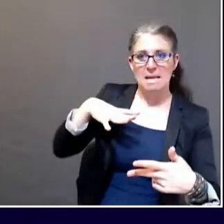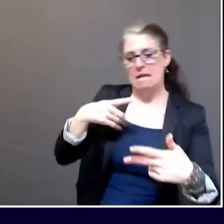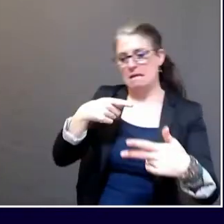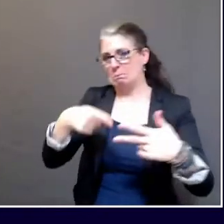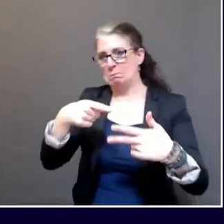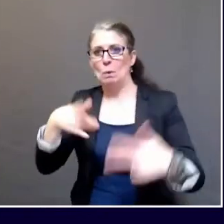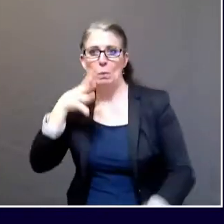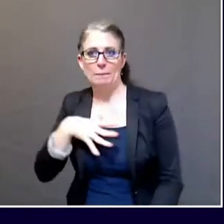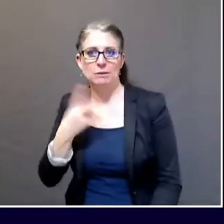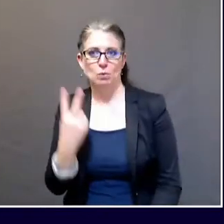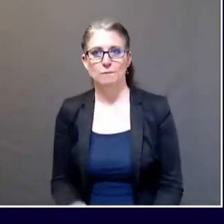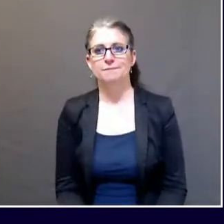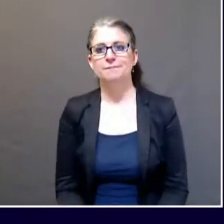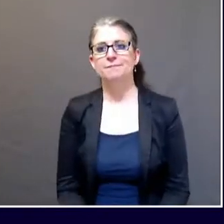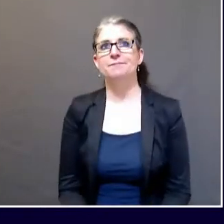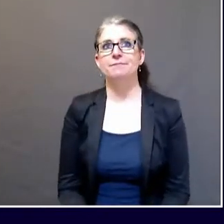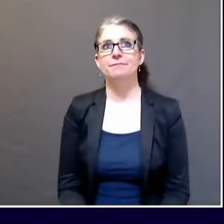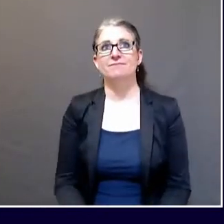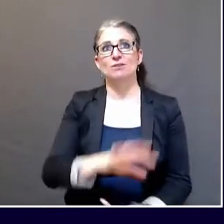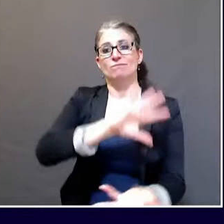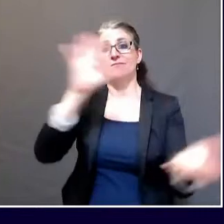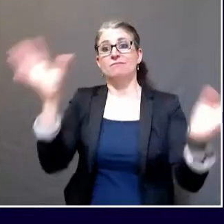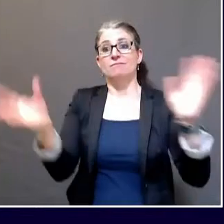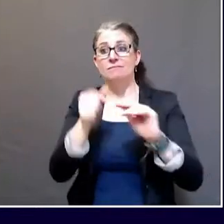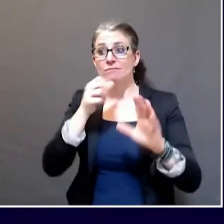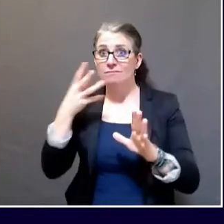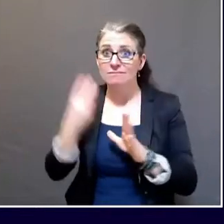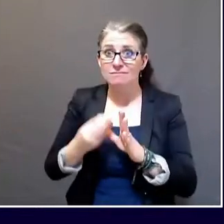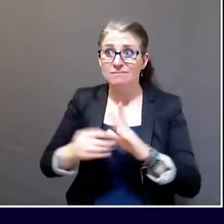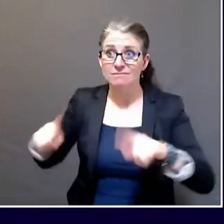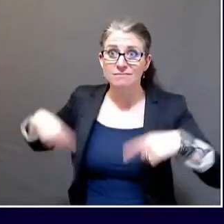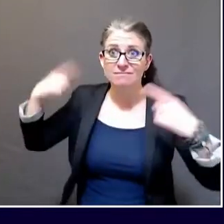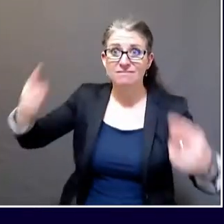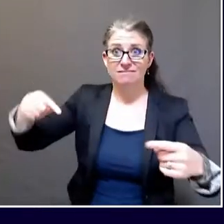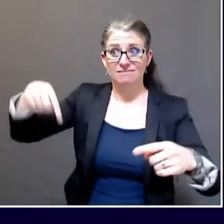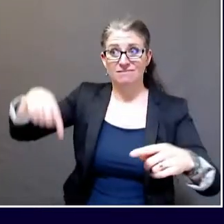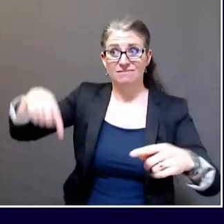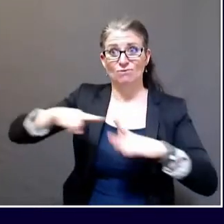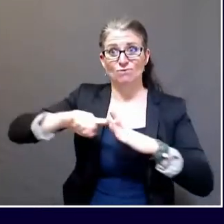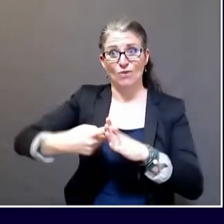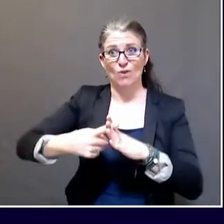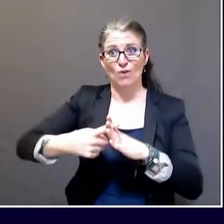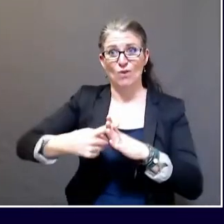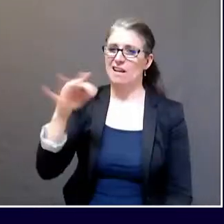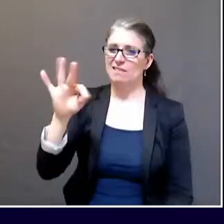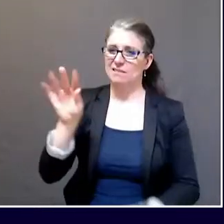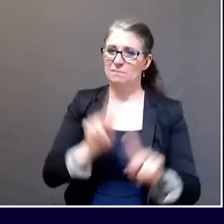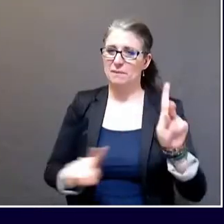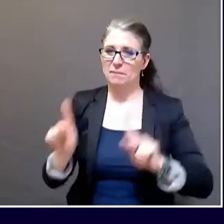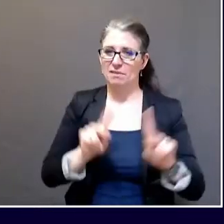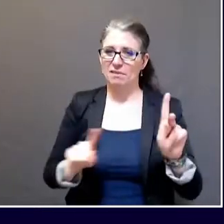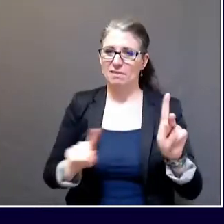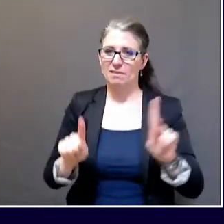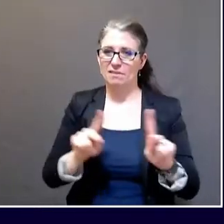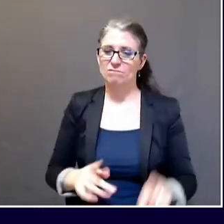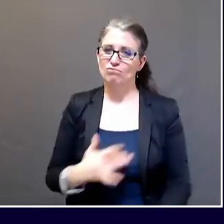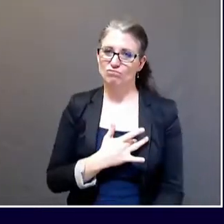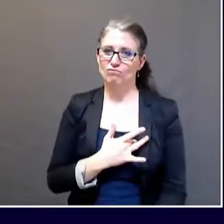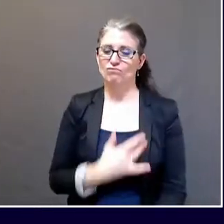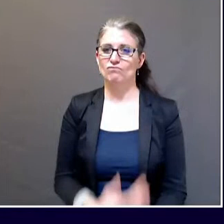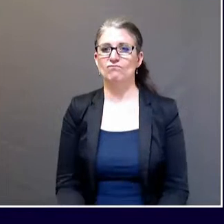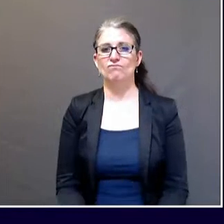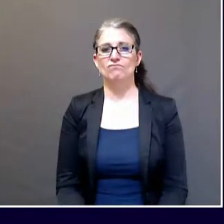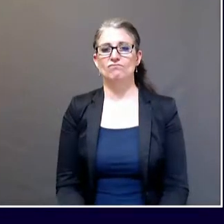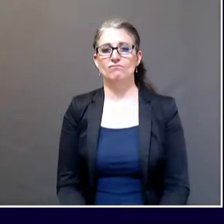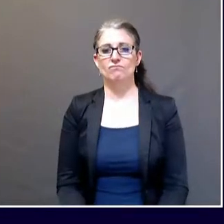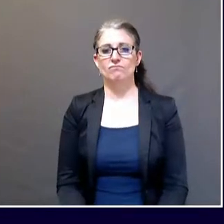519 deaths associated with COVID-19 in Maine since we began our initial work around this pandemic.